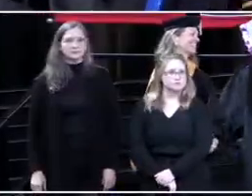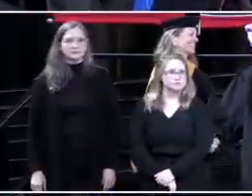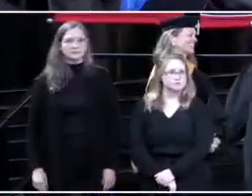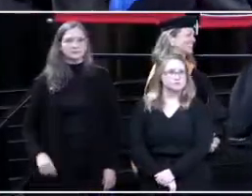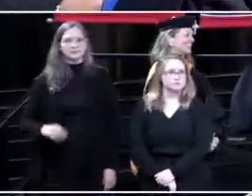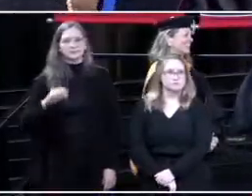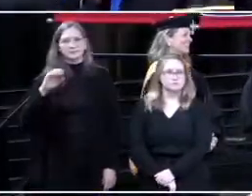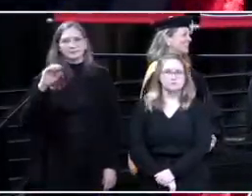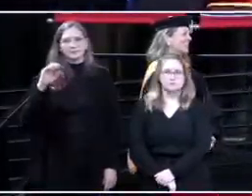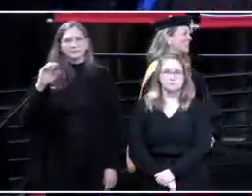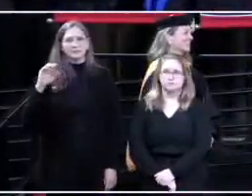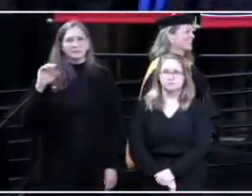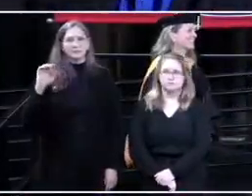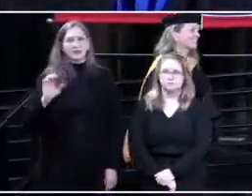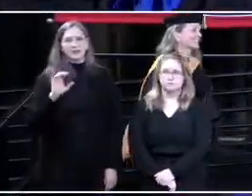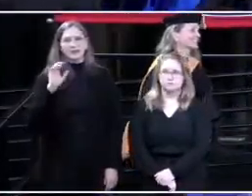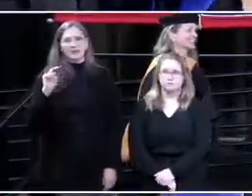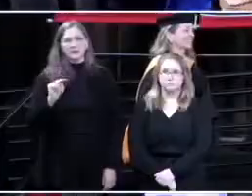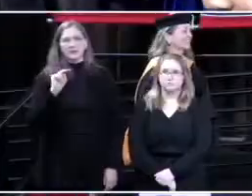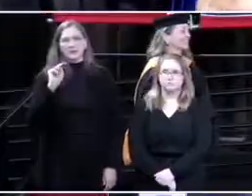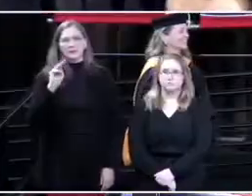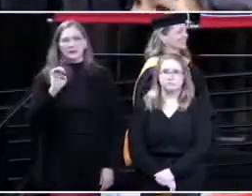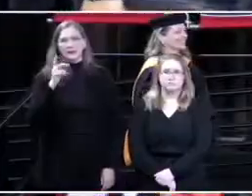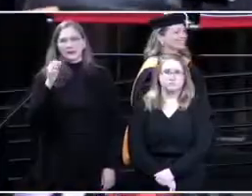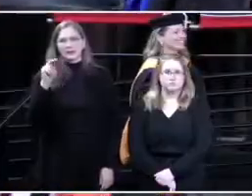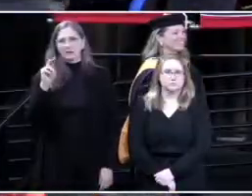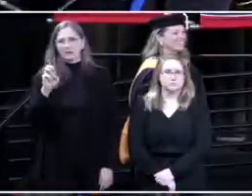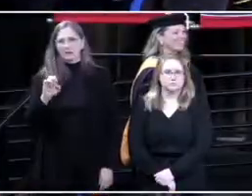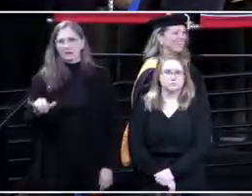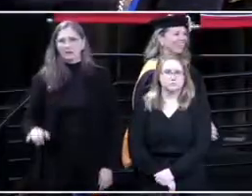Cami Nicole McKinney.